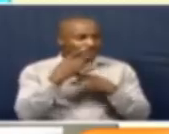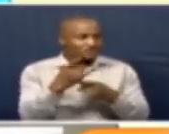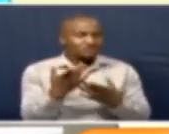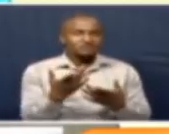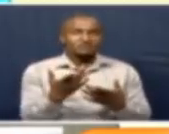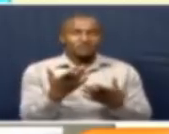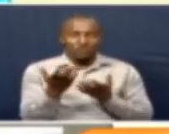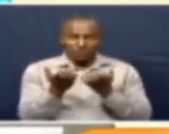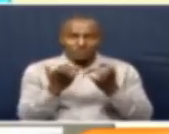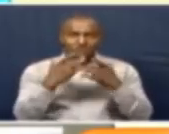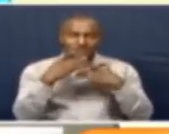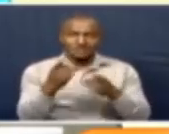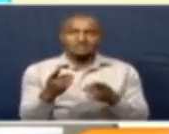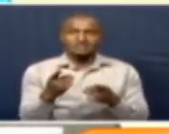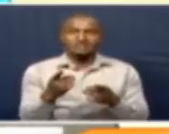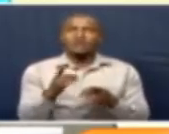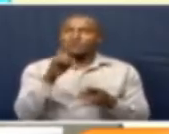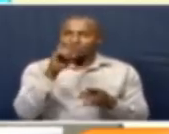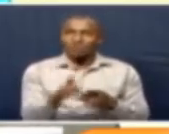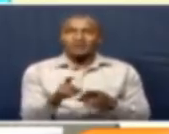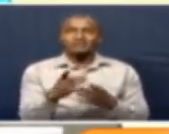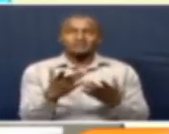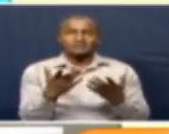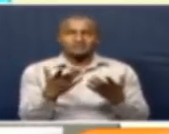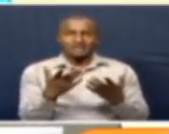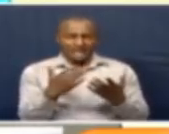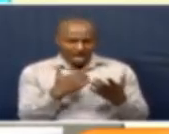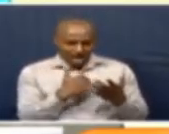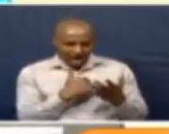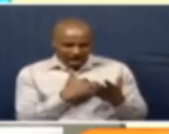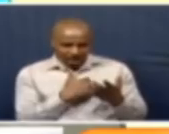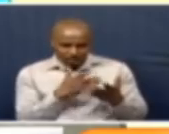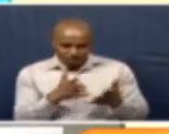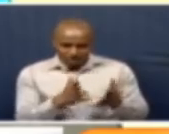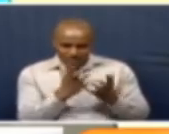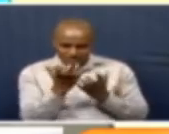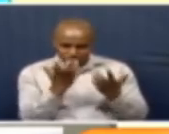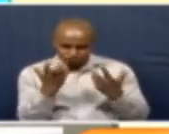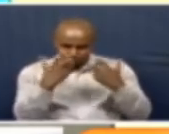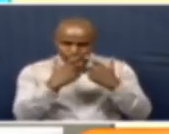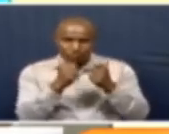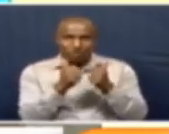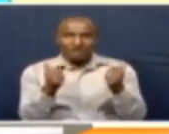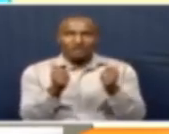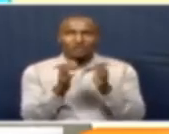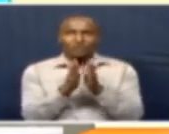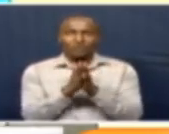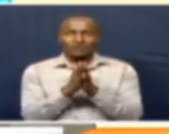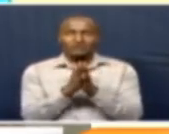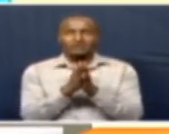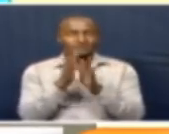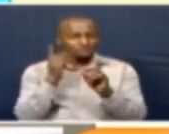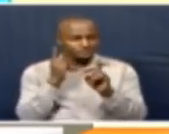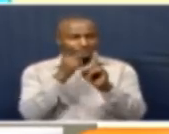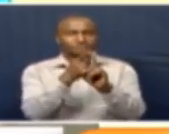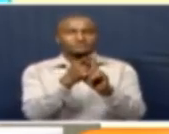commercial interest, and not you must adopt an approach that harmonizes your business interest with the intended purpose,